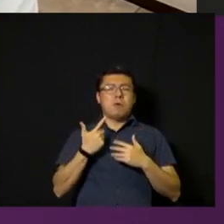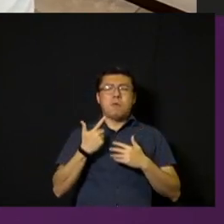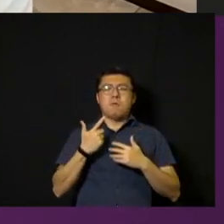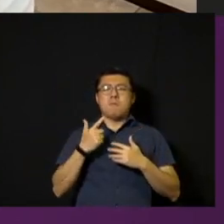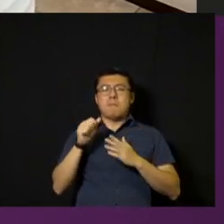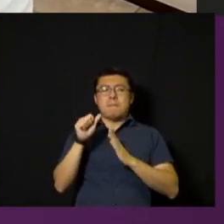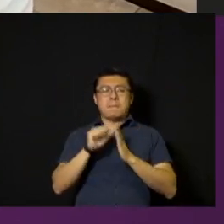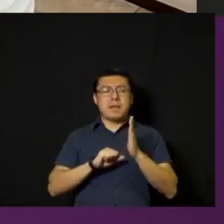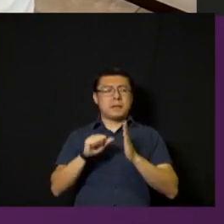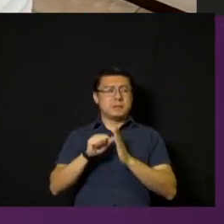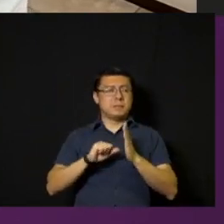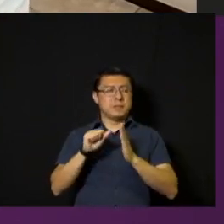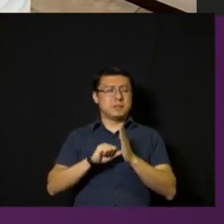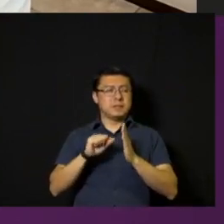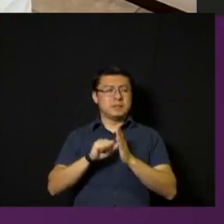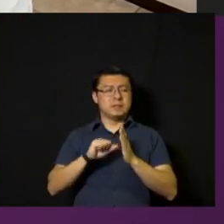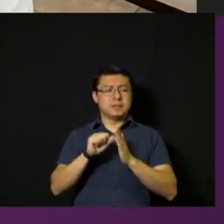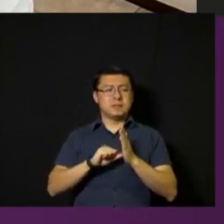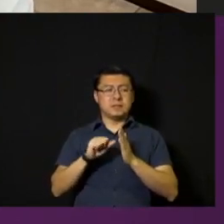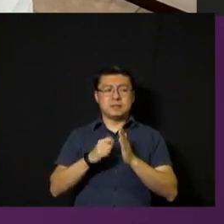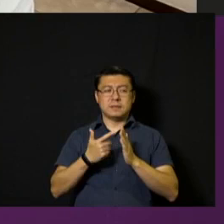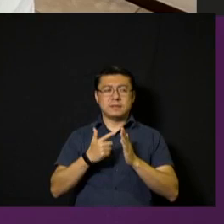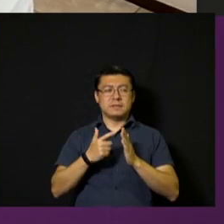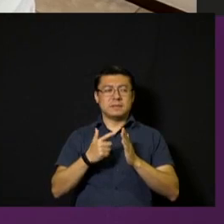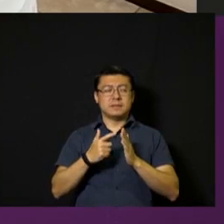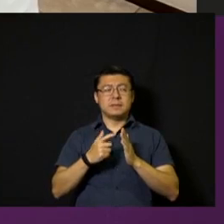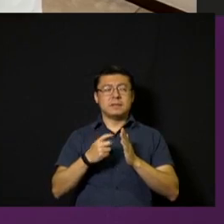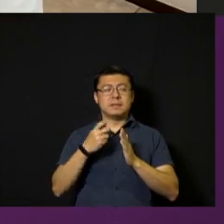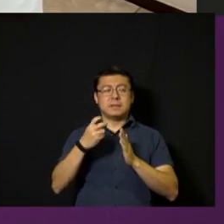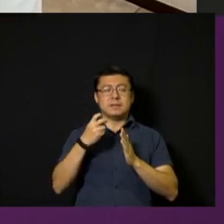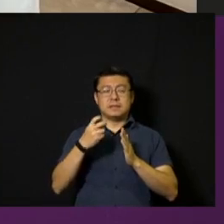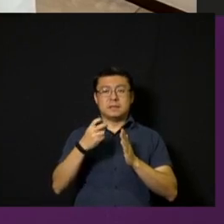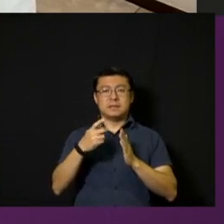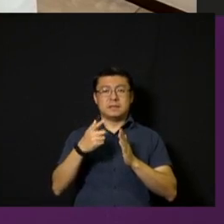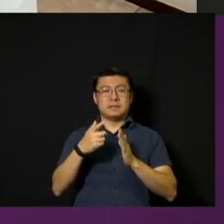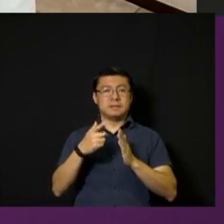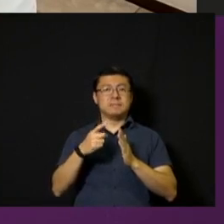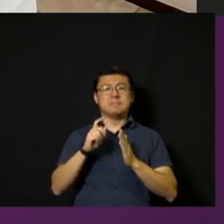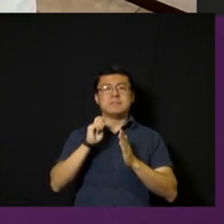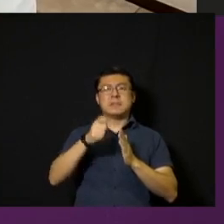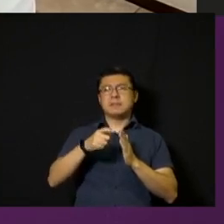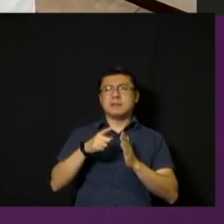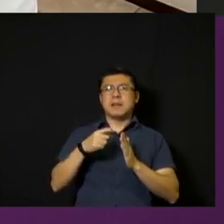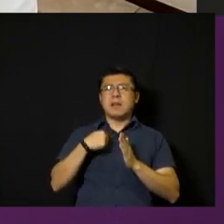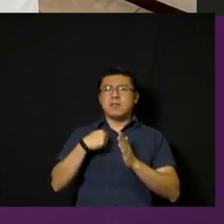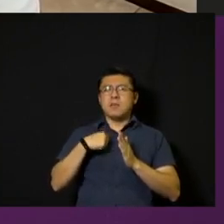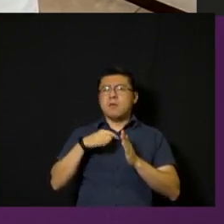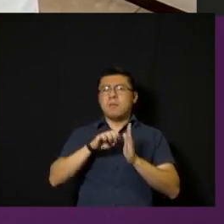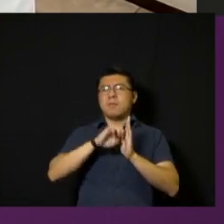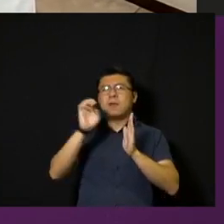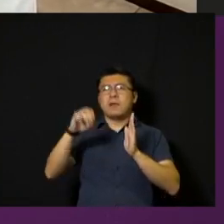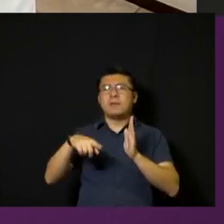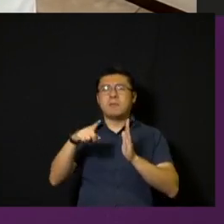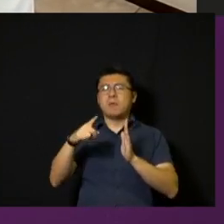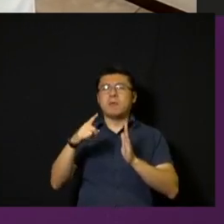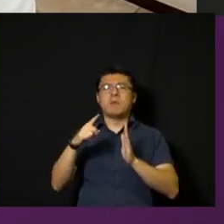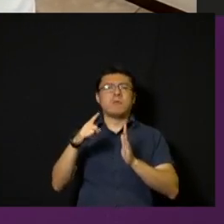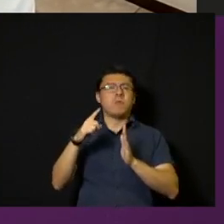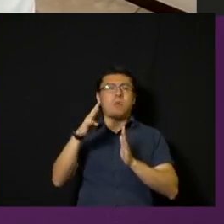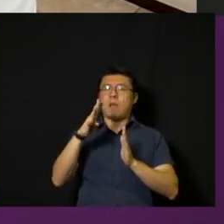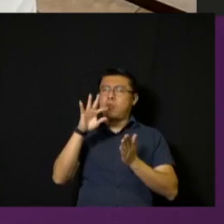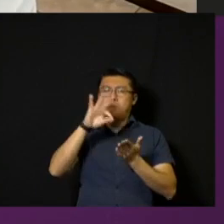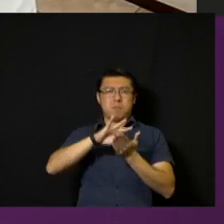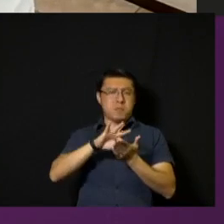At Monsanto, there were very hard days when I have nothing to eat, and the only thing I had super mix, but that was